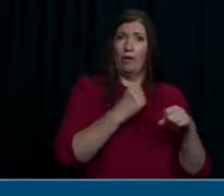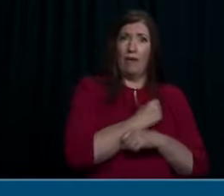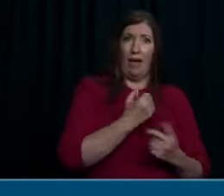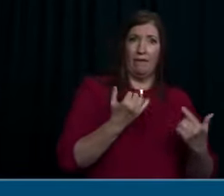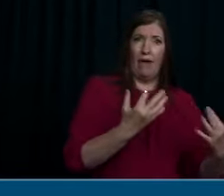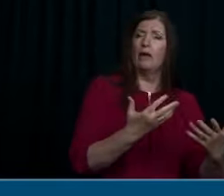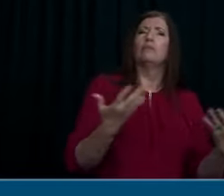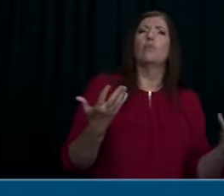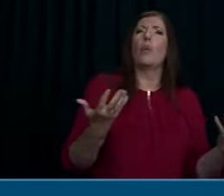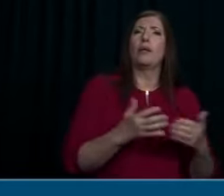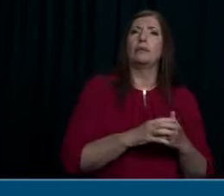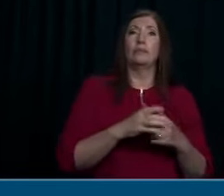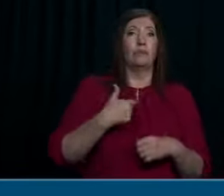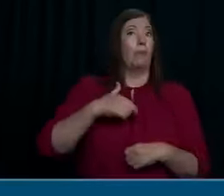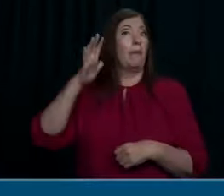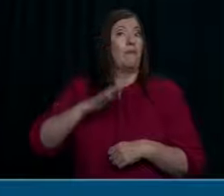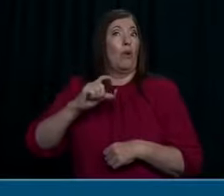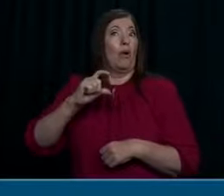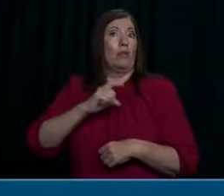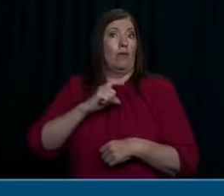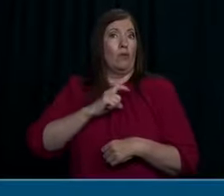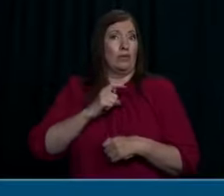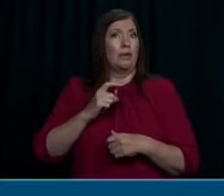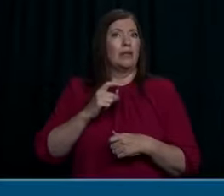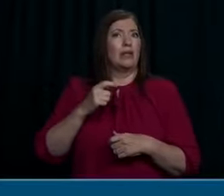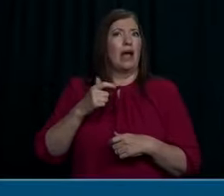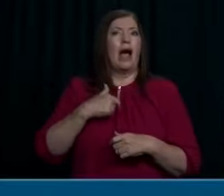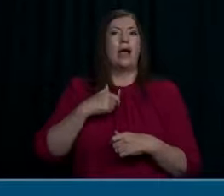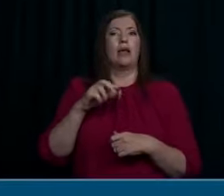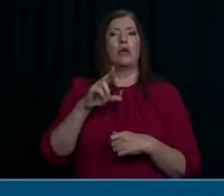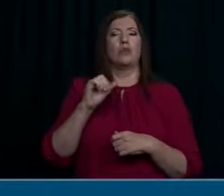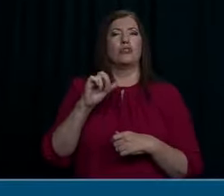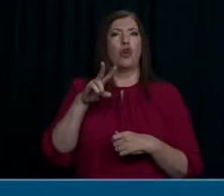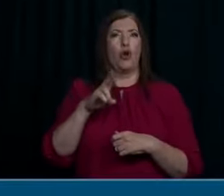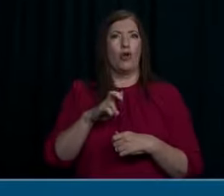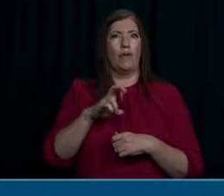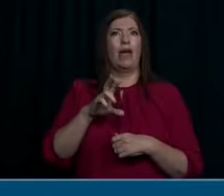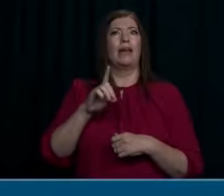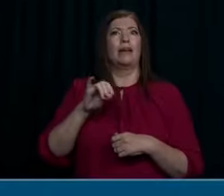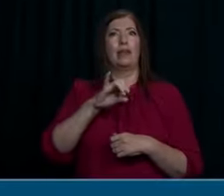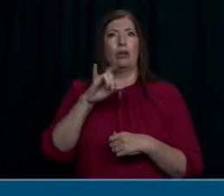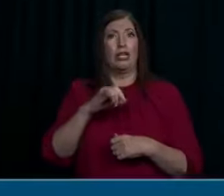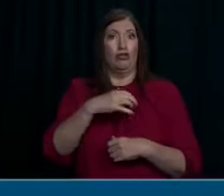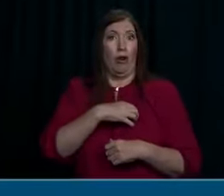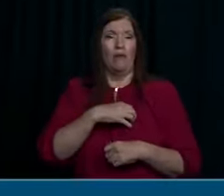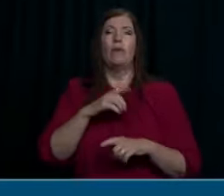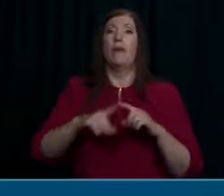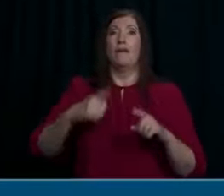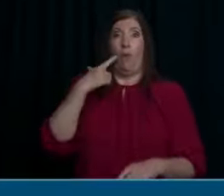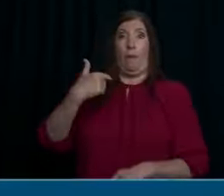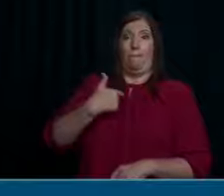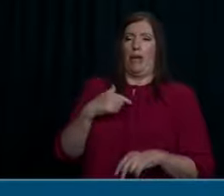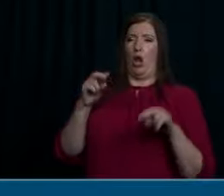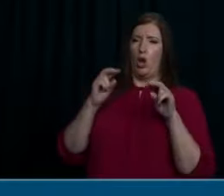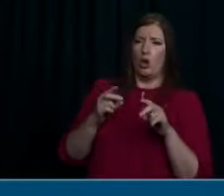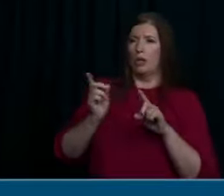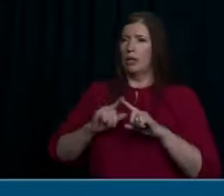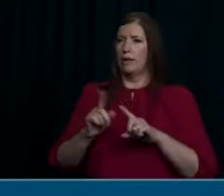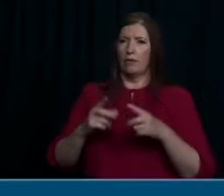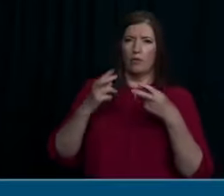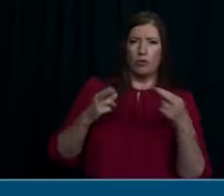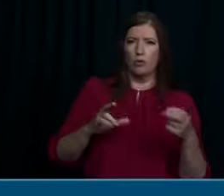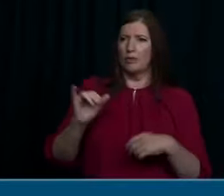So I used to be a law enforcement officer as well. I was a reserve deputy sheriff. And for me, looking at resources that